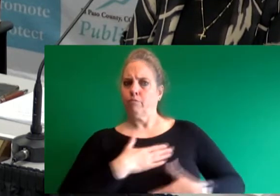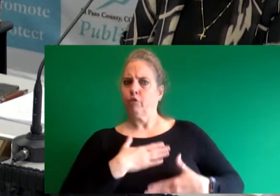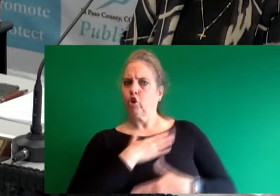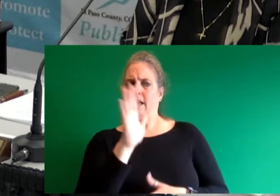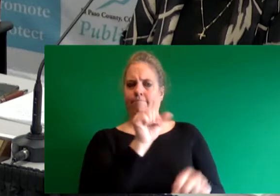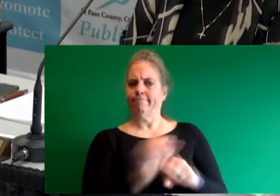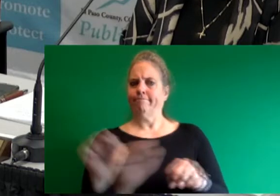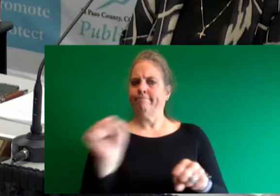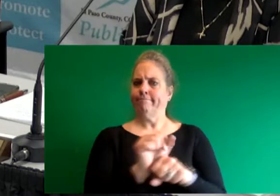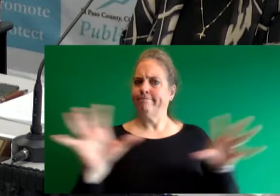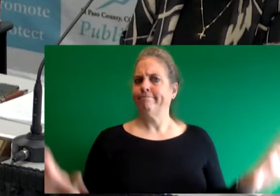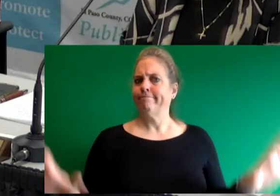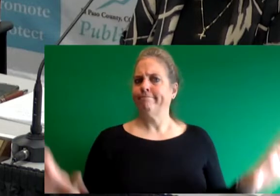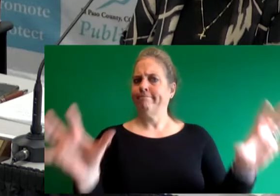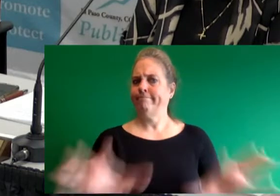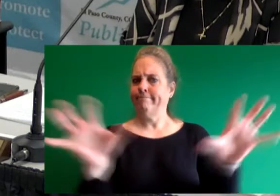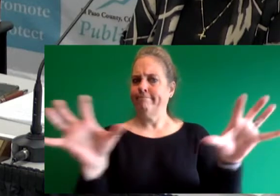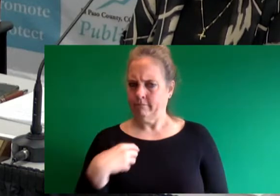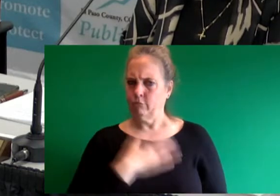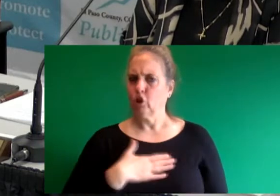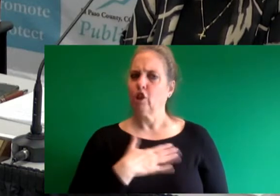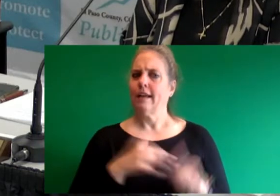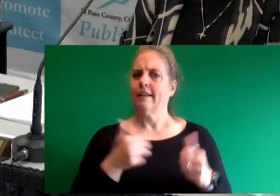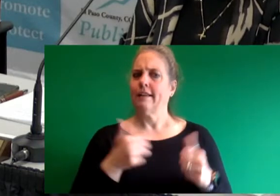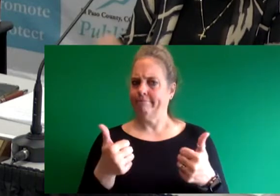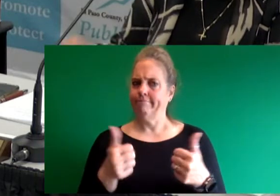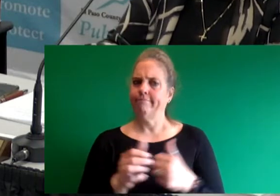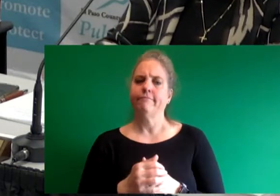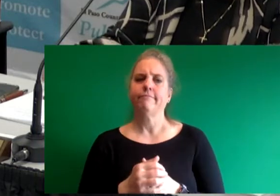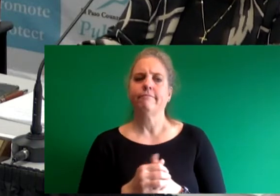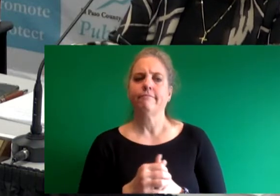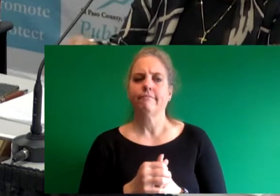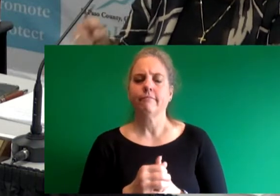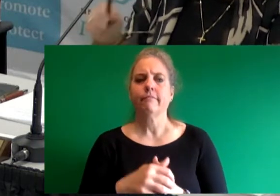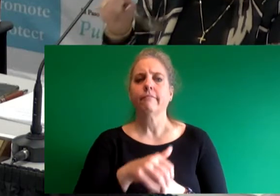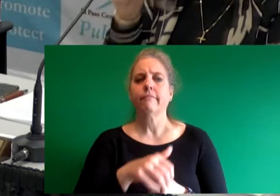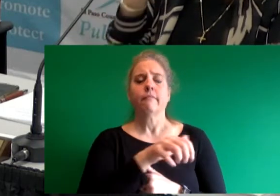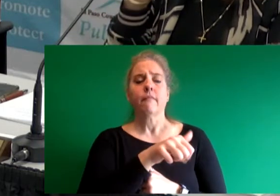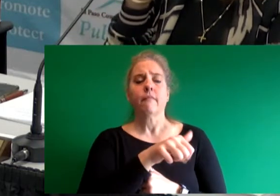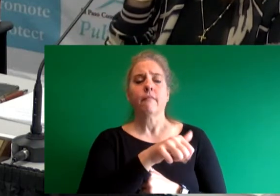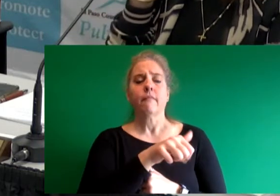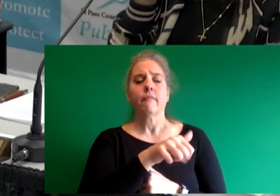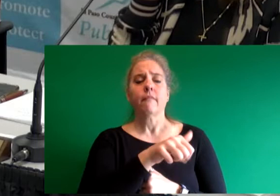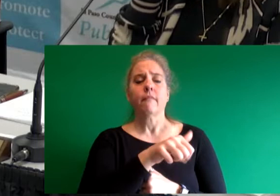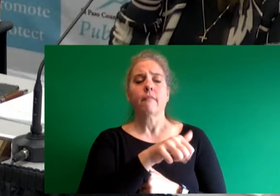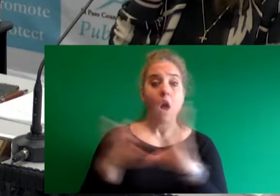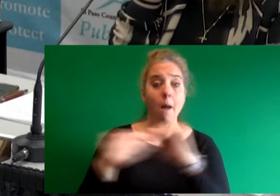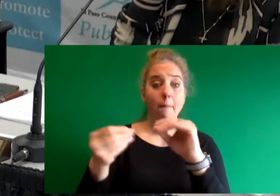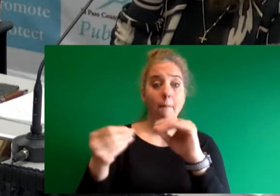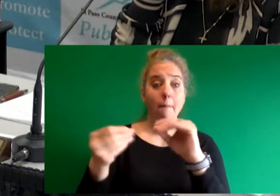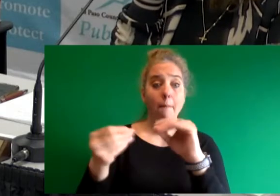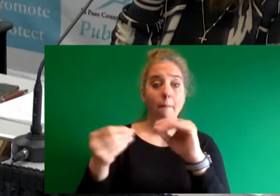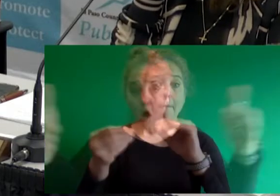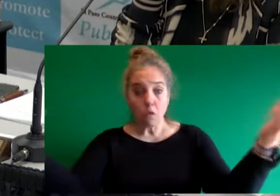officials? No? Okay. I think we have another award.